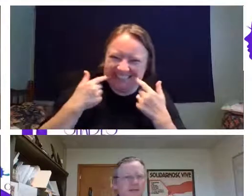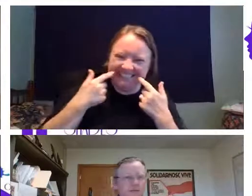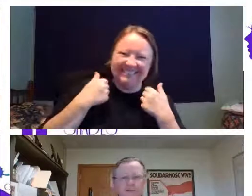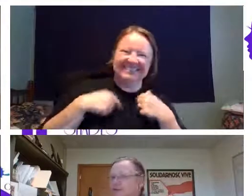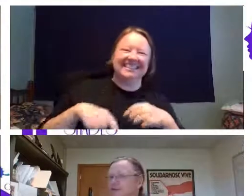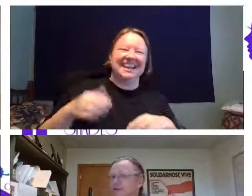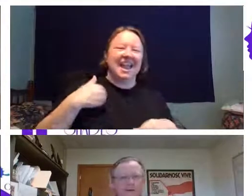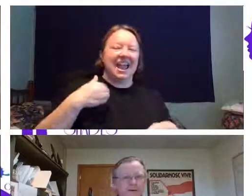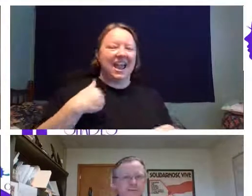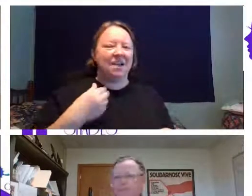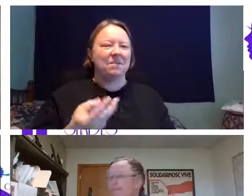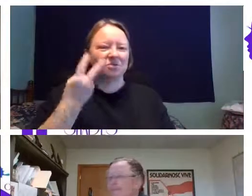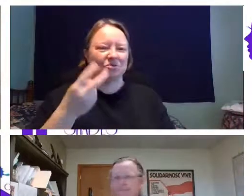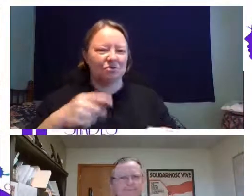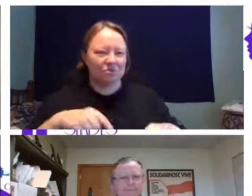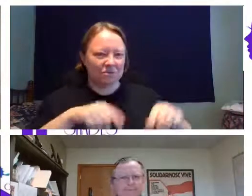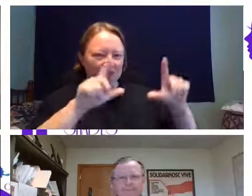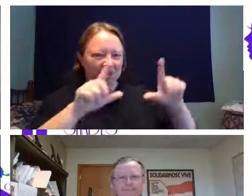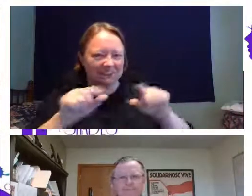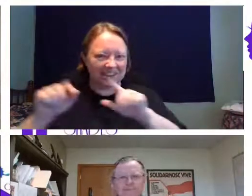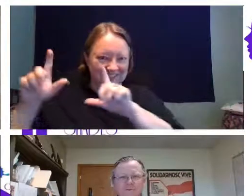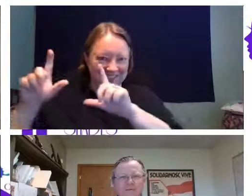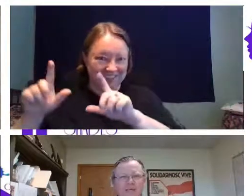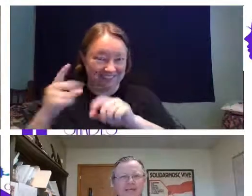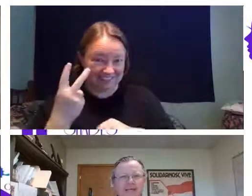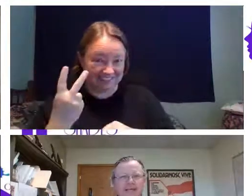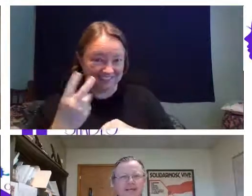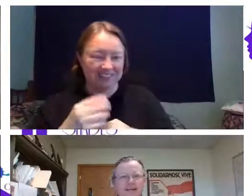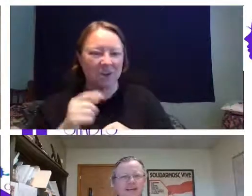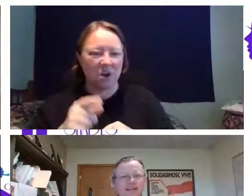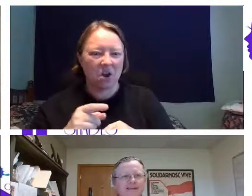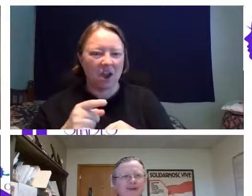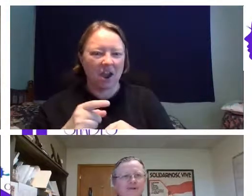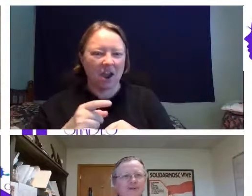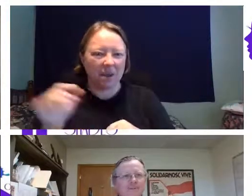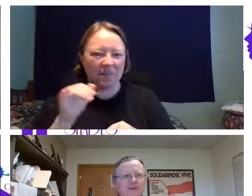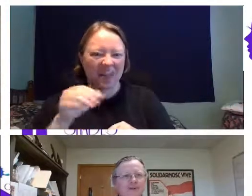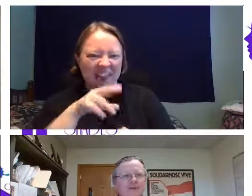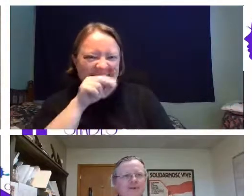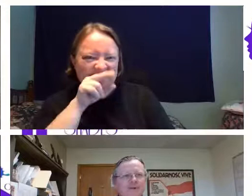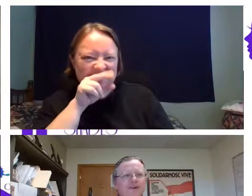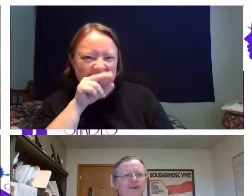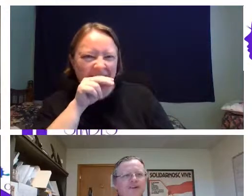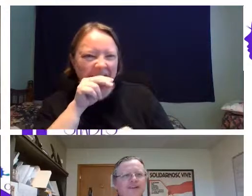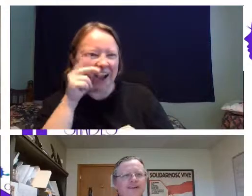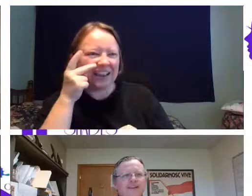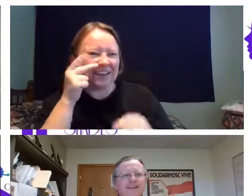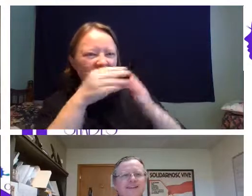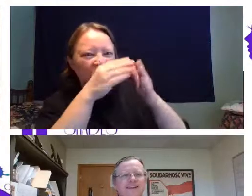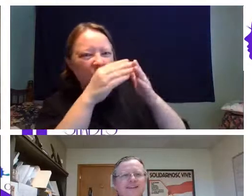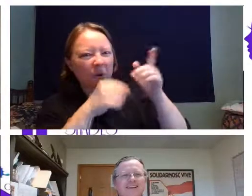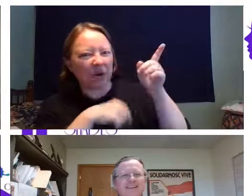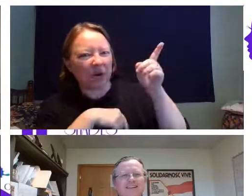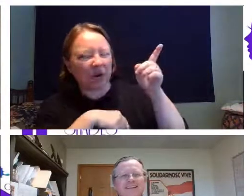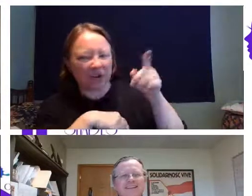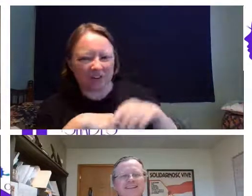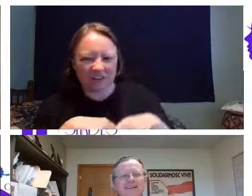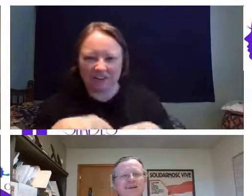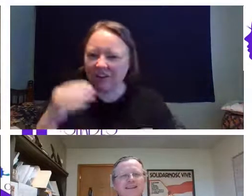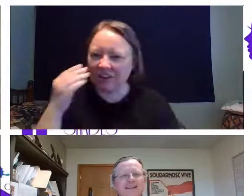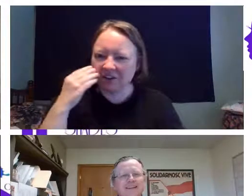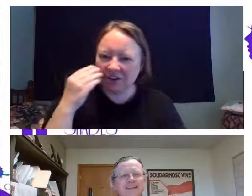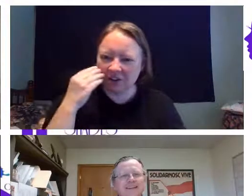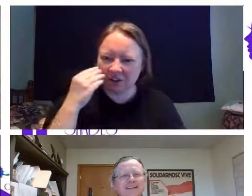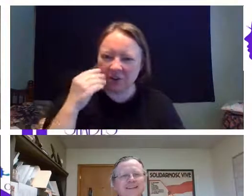I've got my two screens here. So I'm looking like that duck that's also up in the corner. You know what? They